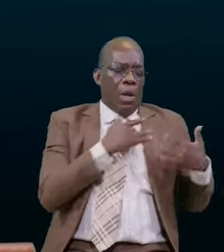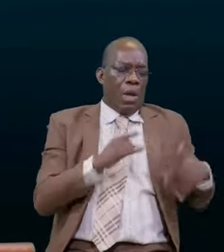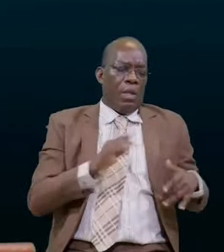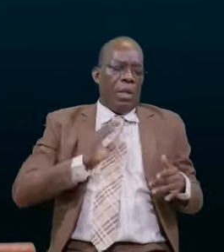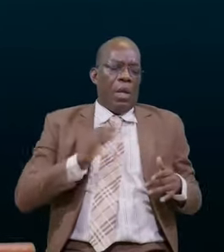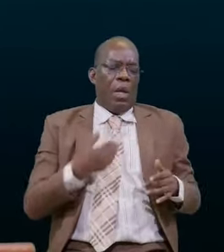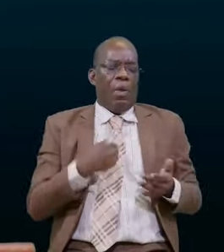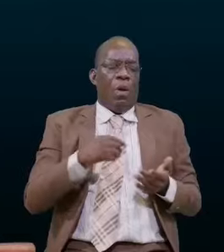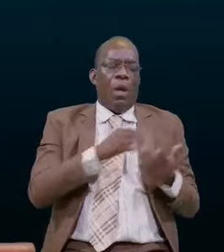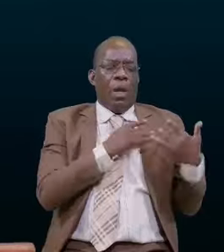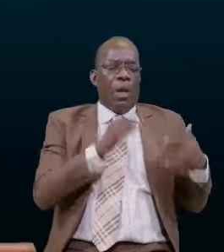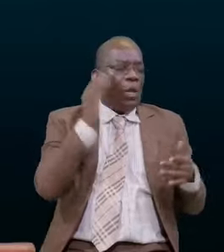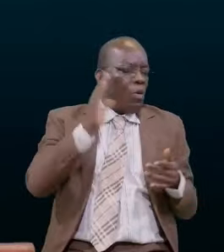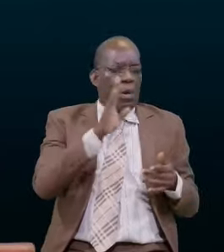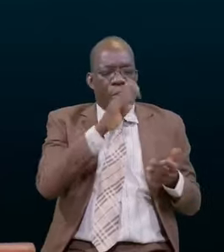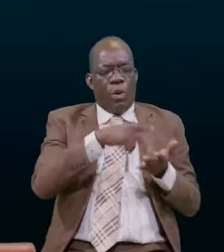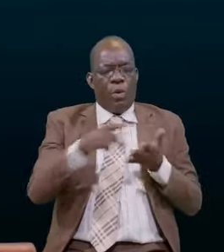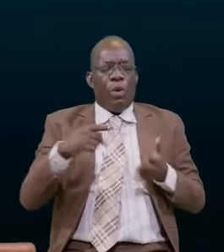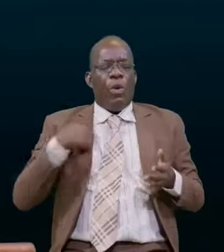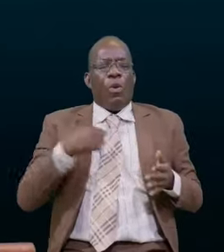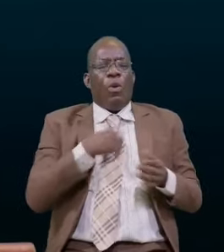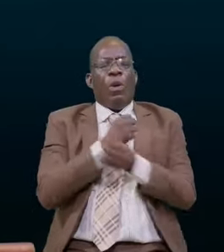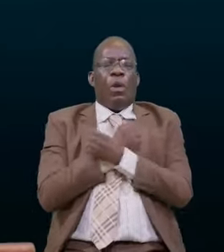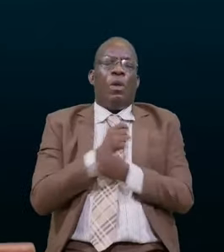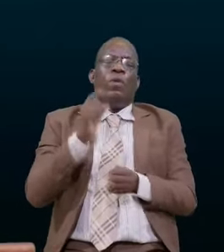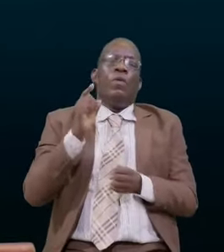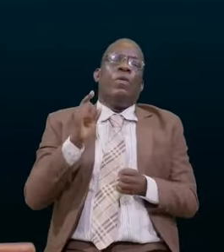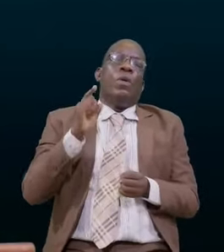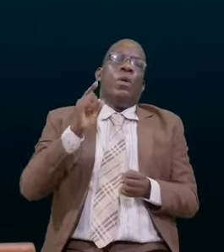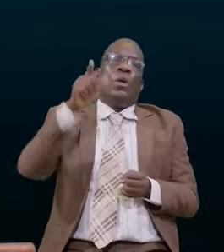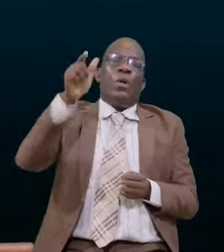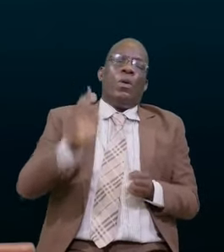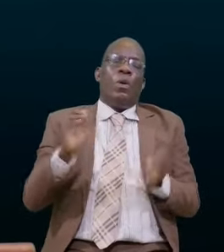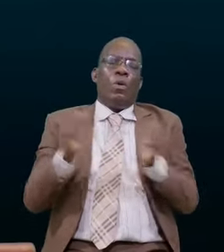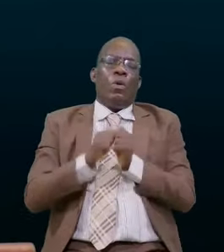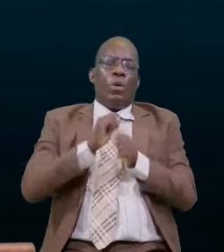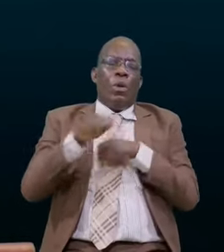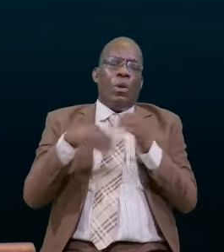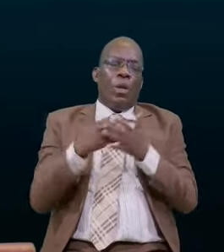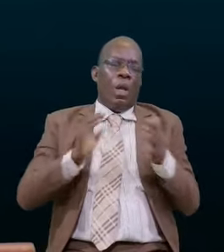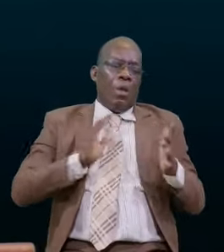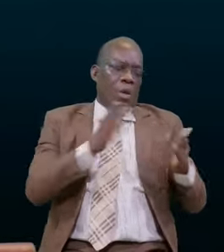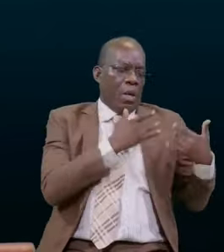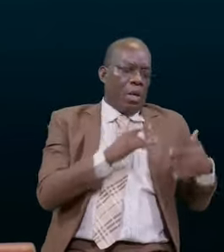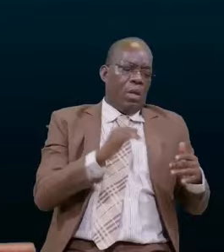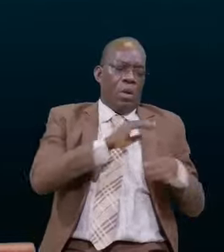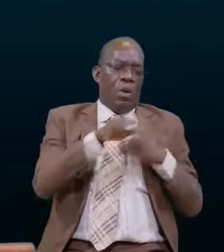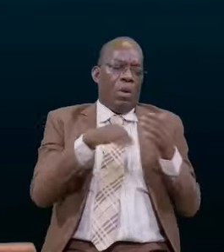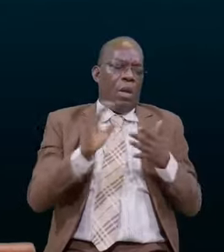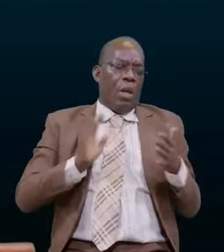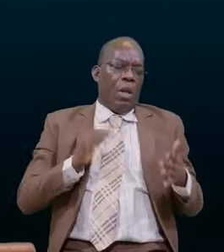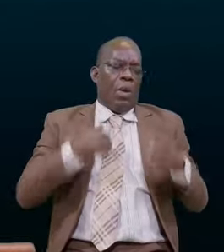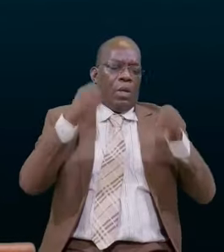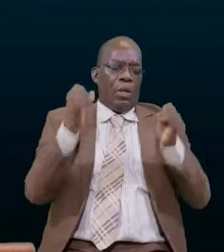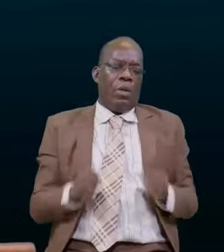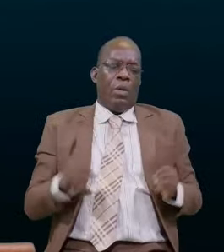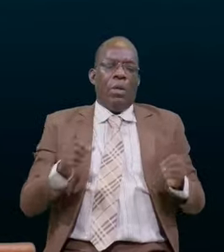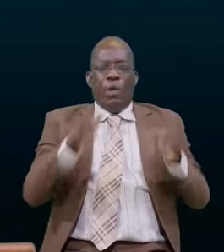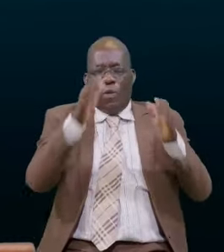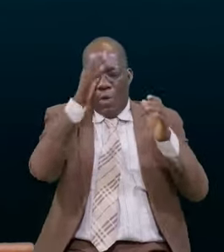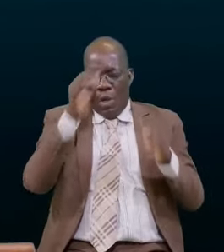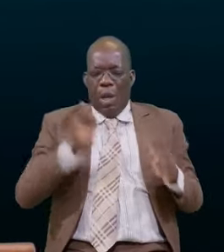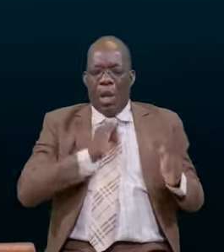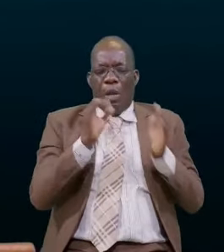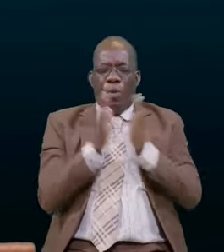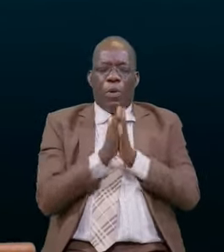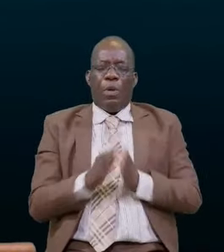love God with all our heart with all our power with all our strength and we can be faithful Disciples of Jesus Christ father I'm praying that you help us so that